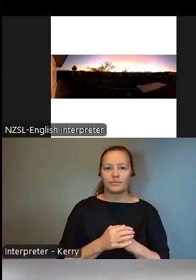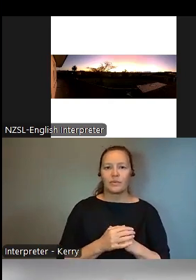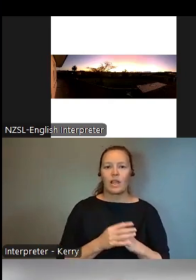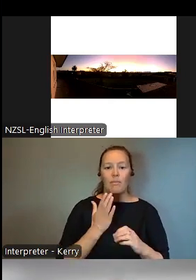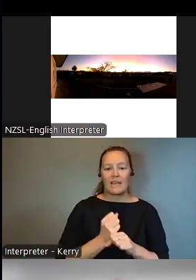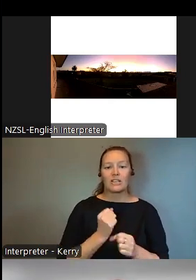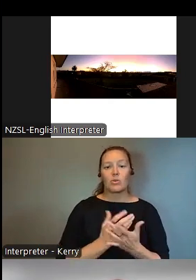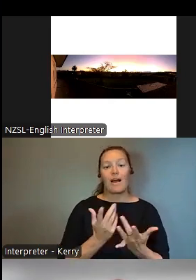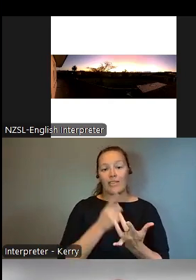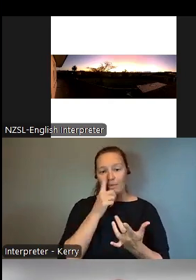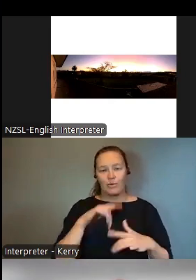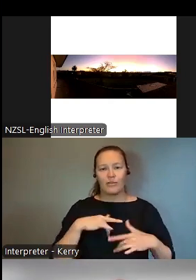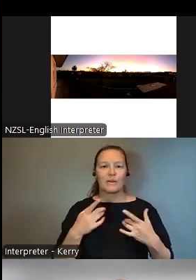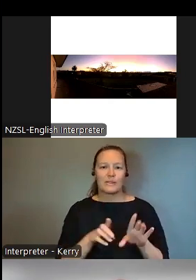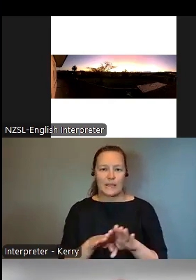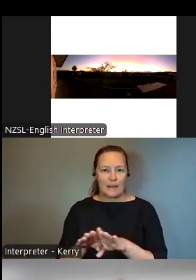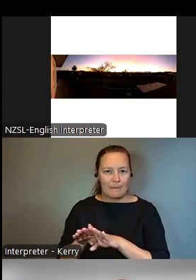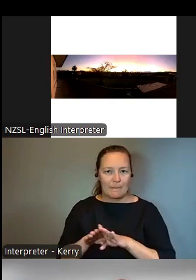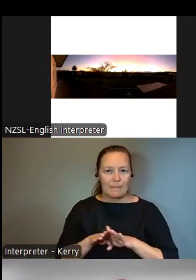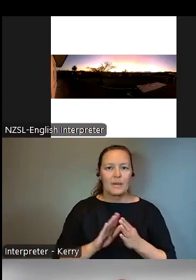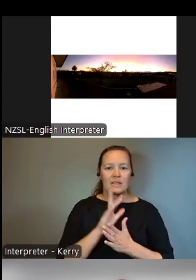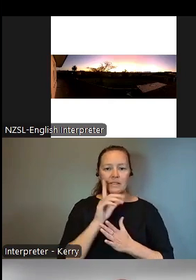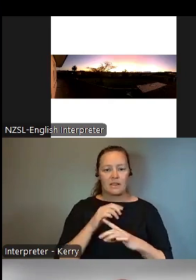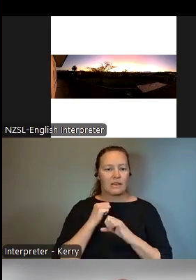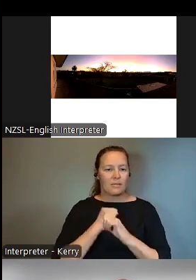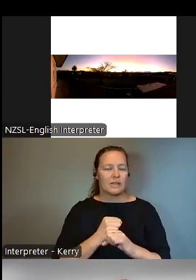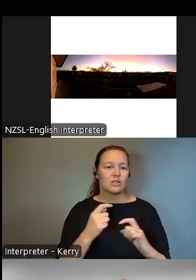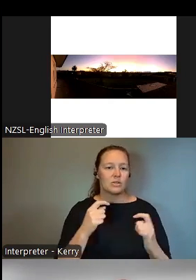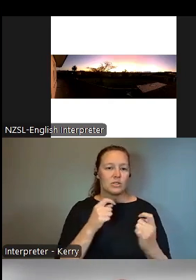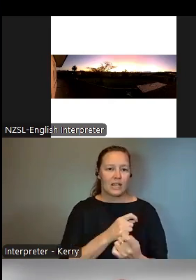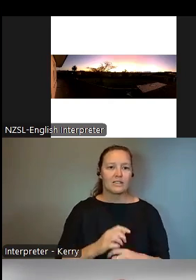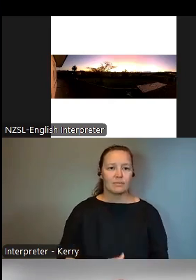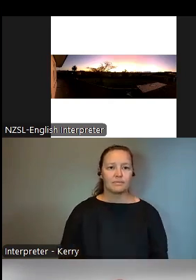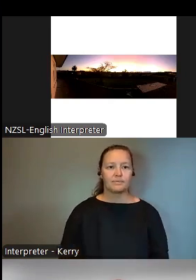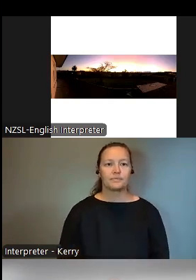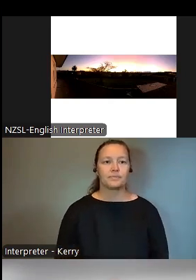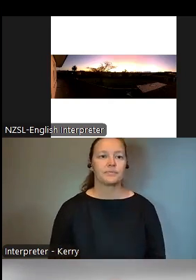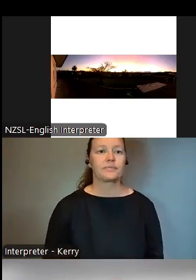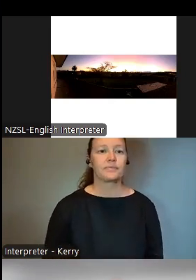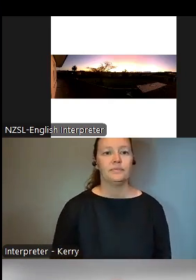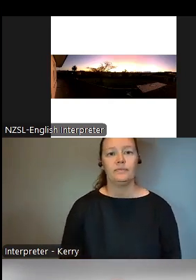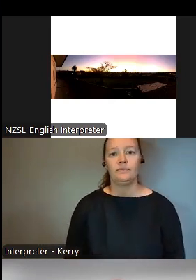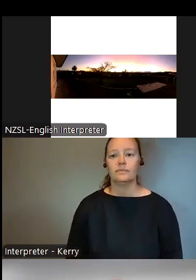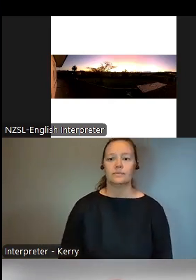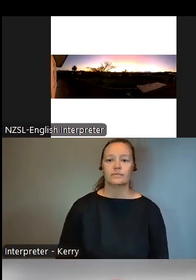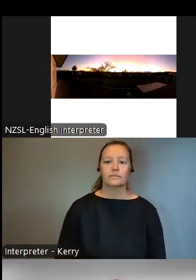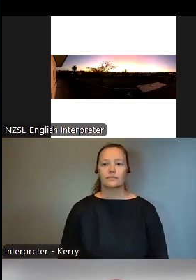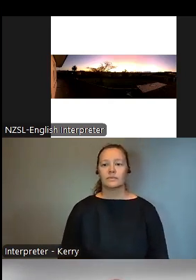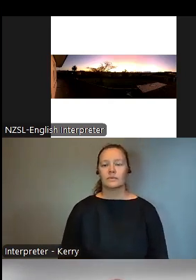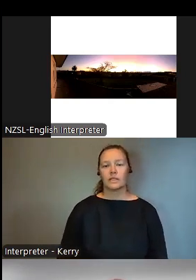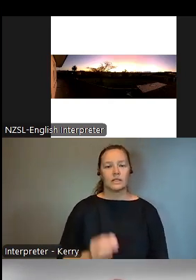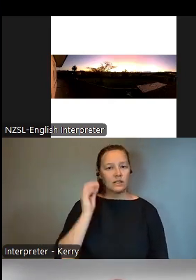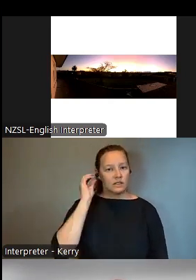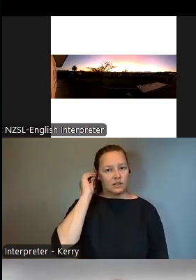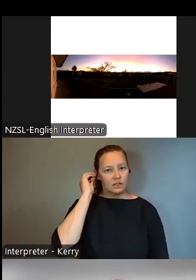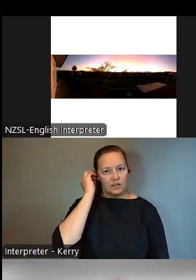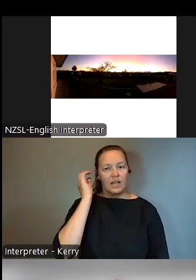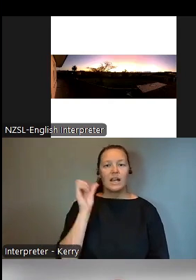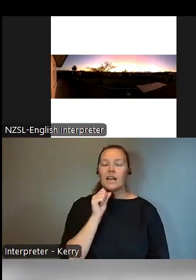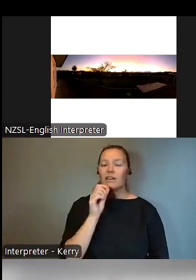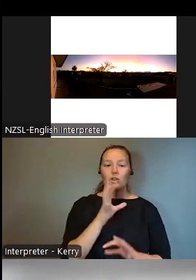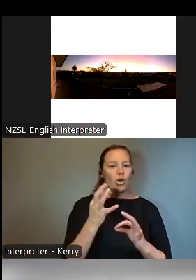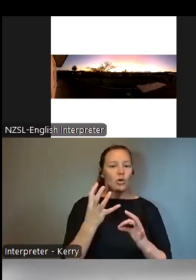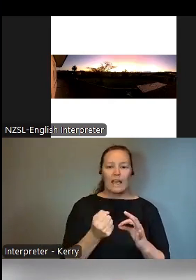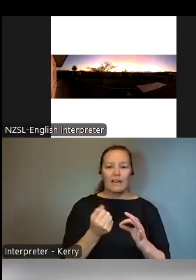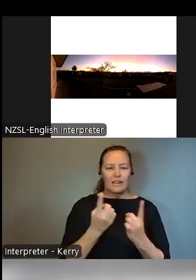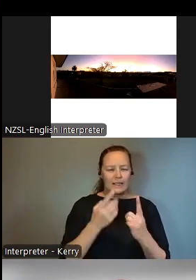because that drives a commitment to change. If you haven't got a compelling burning platform